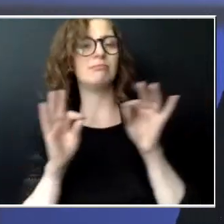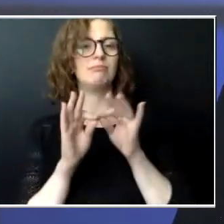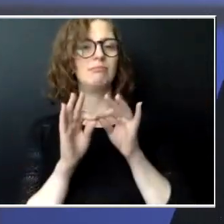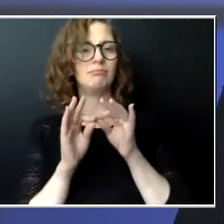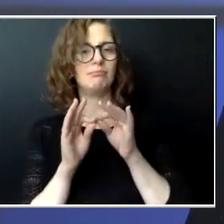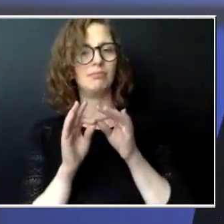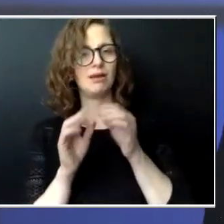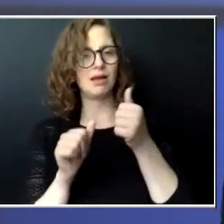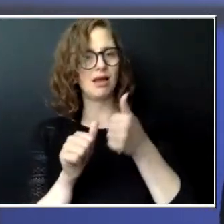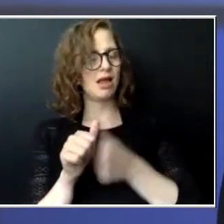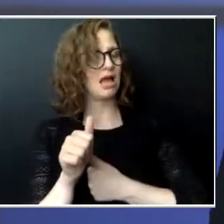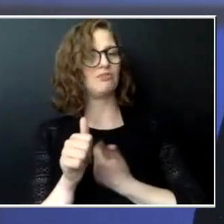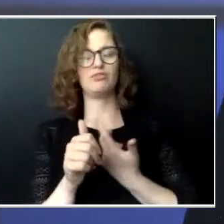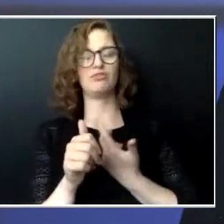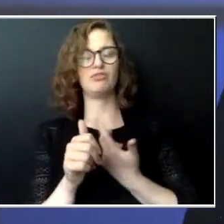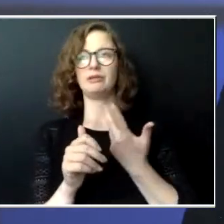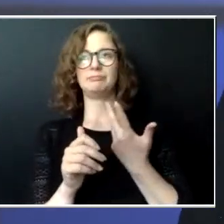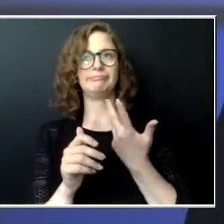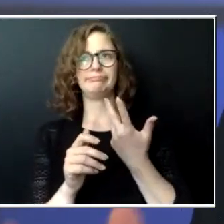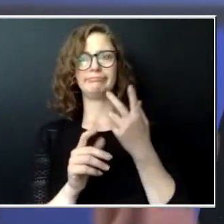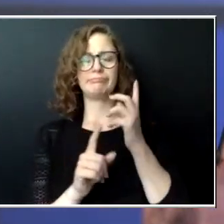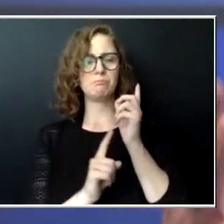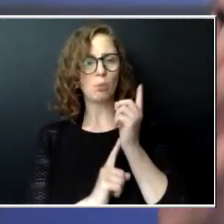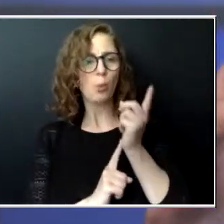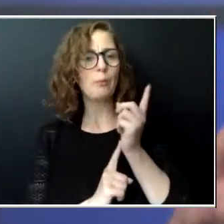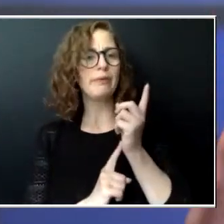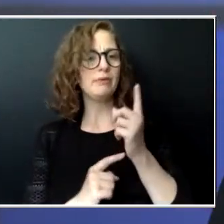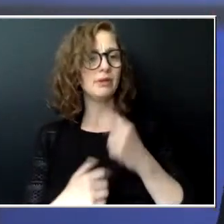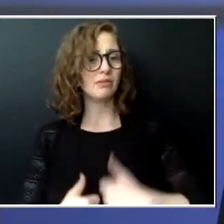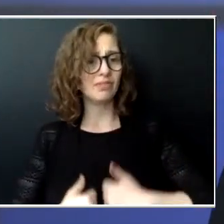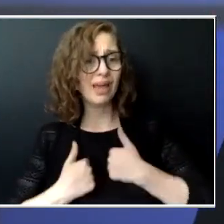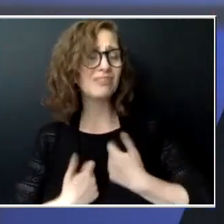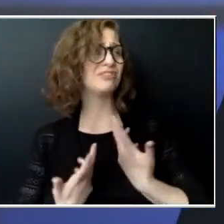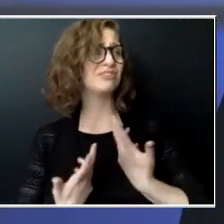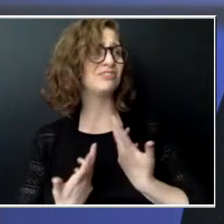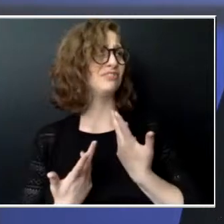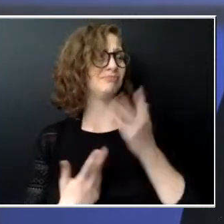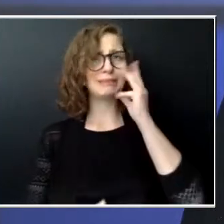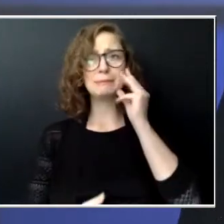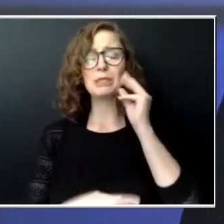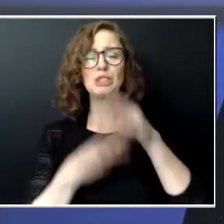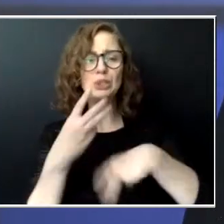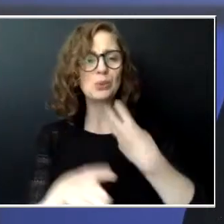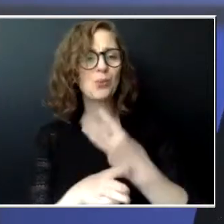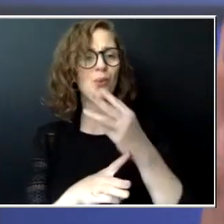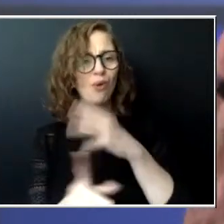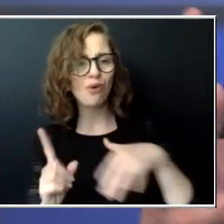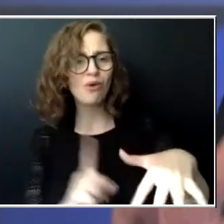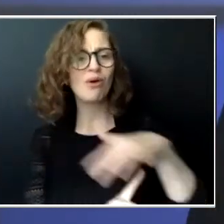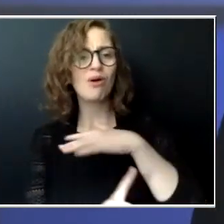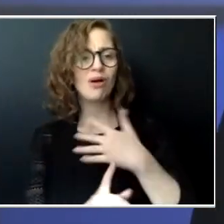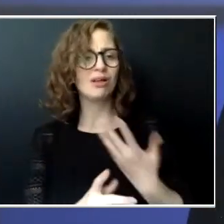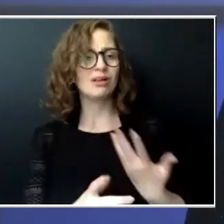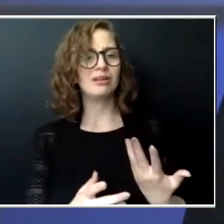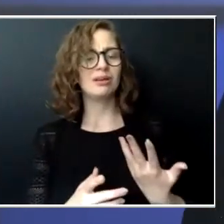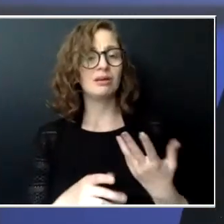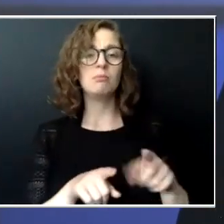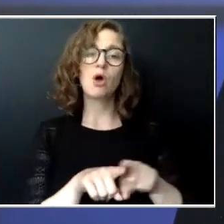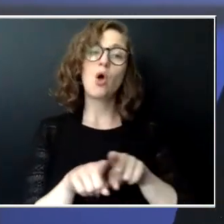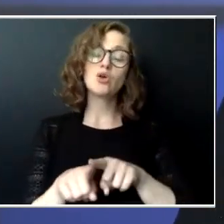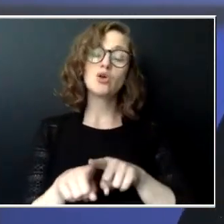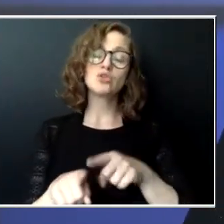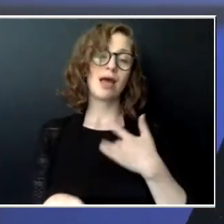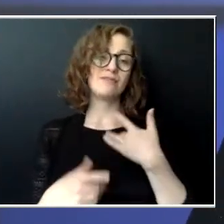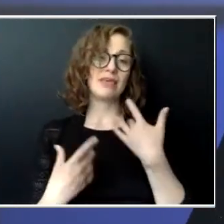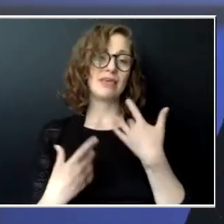world. That said, I'm feeling healed and better enough that I'm back in the